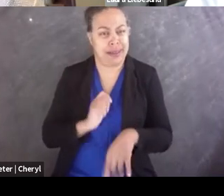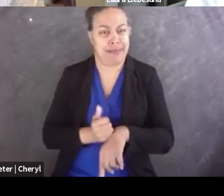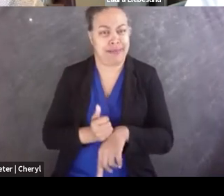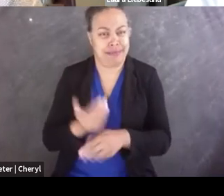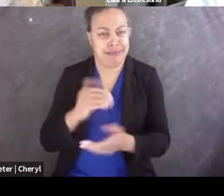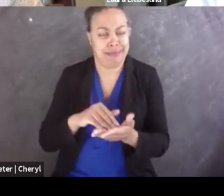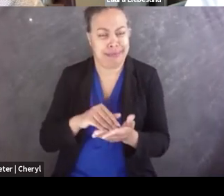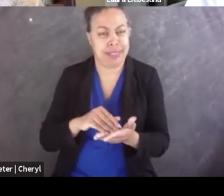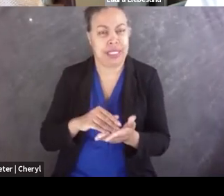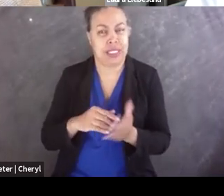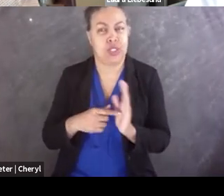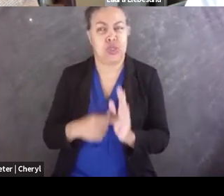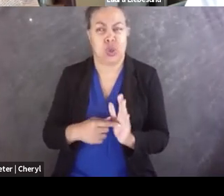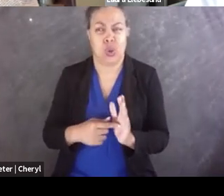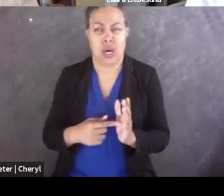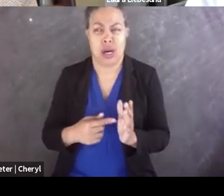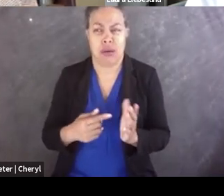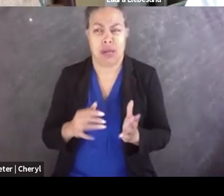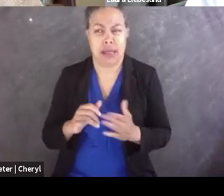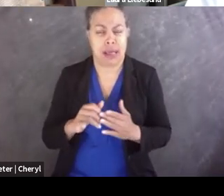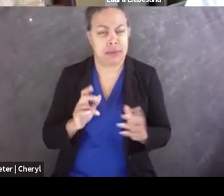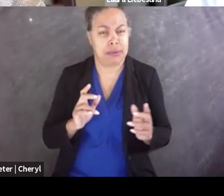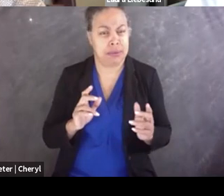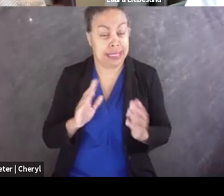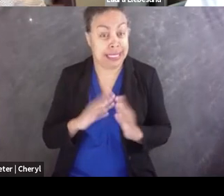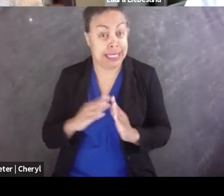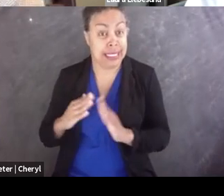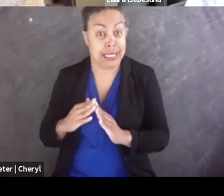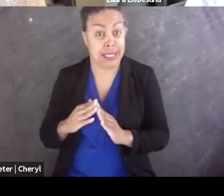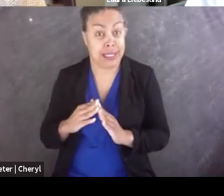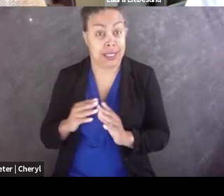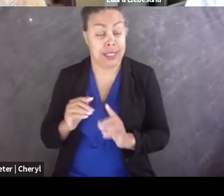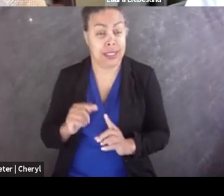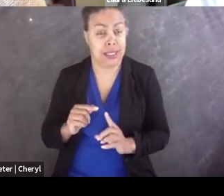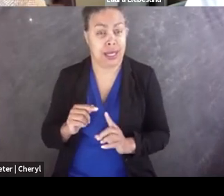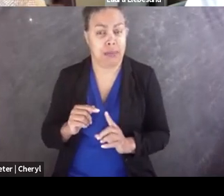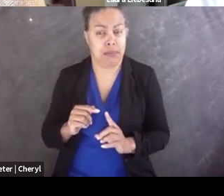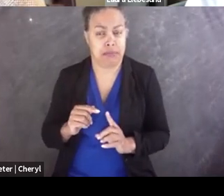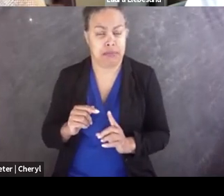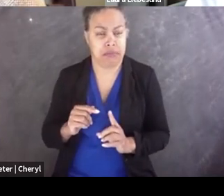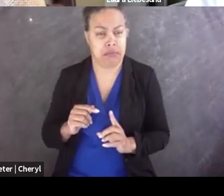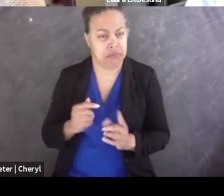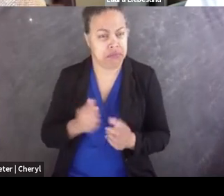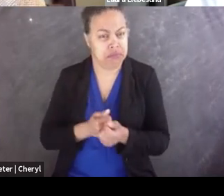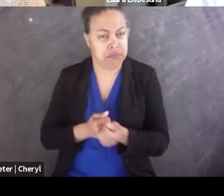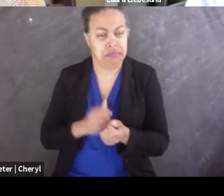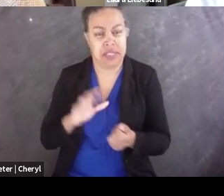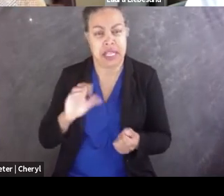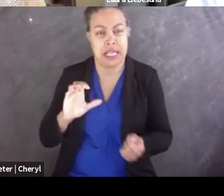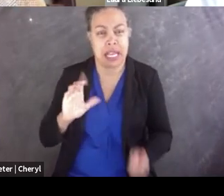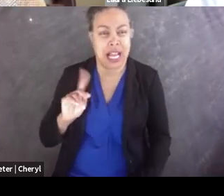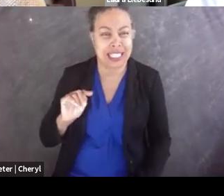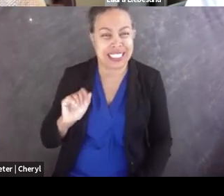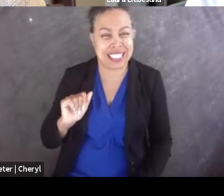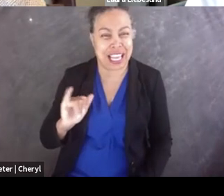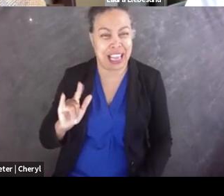shift in terms of the attention of the city regarding cocktail culture. All of a sudden, everybody wanted to be